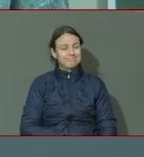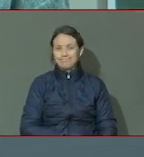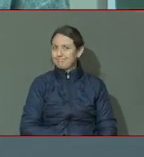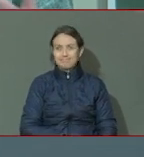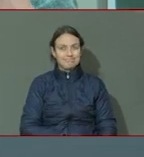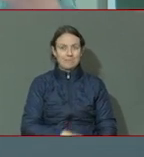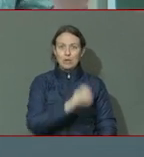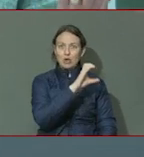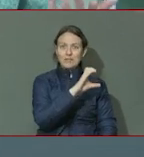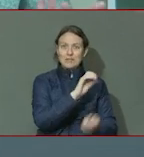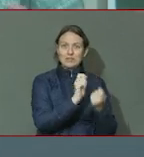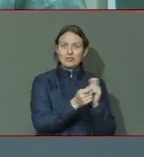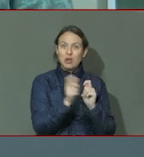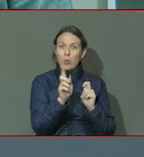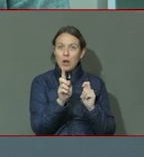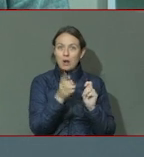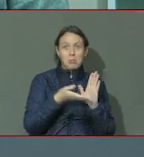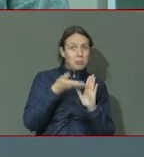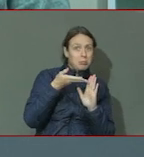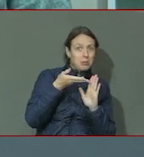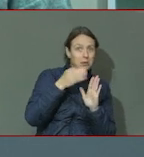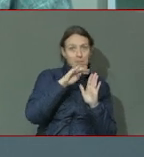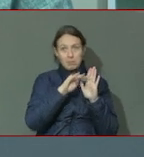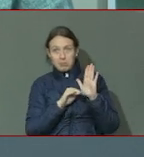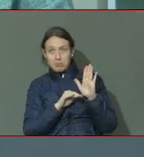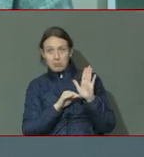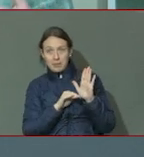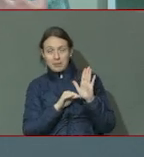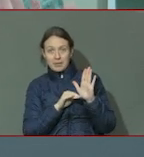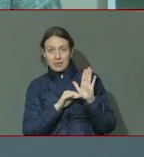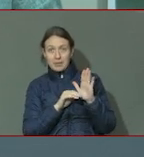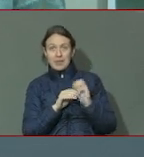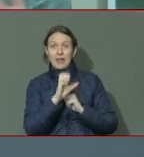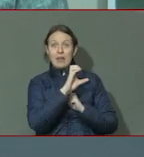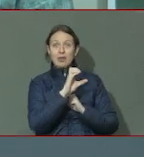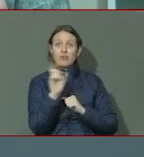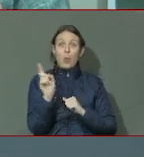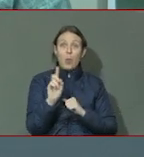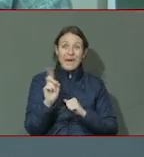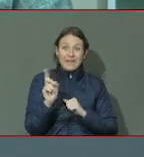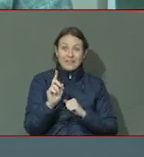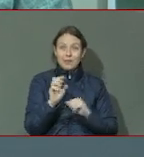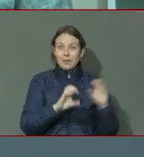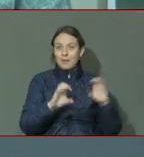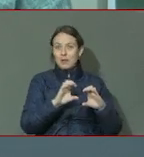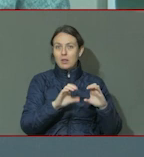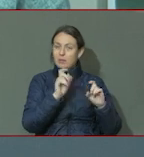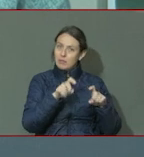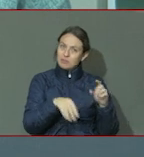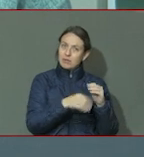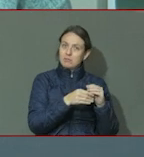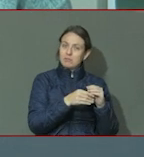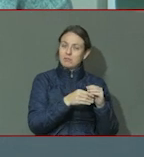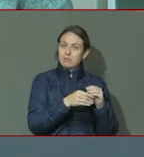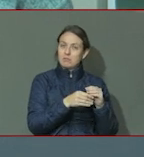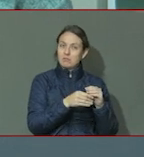What? Did you increase it? Did you decrease it? And the concentration of what? And then even you can't change